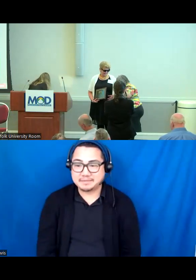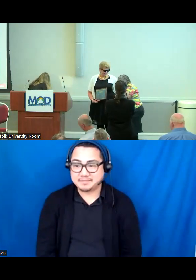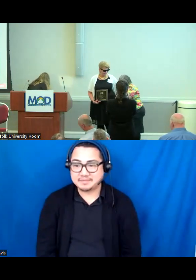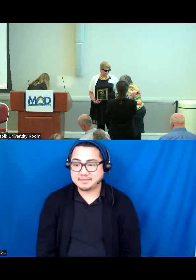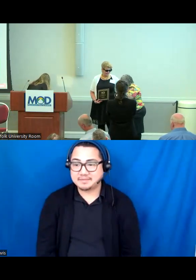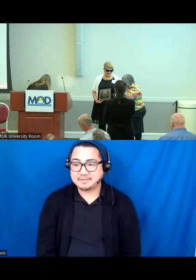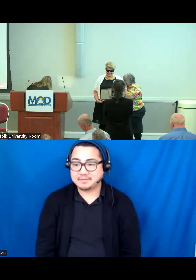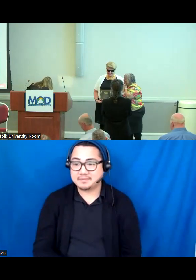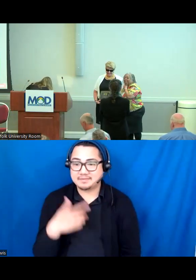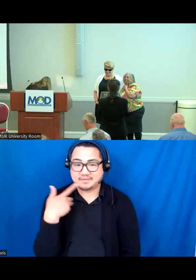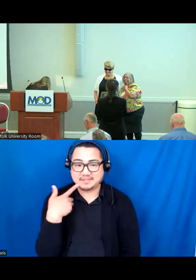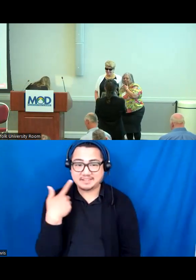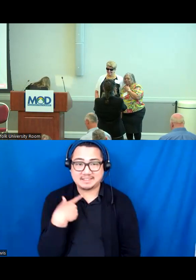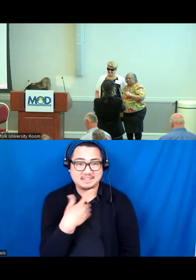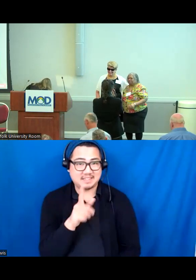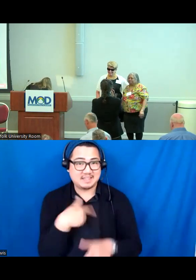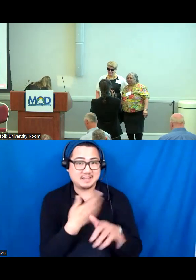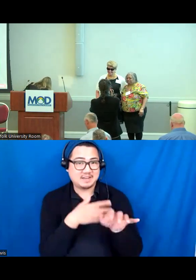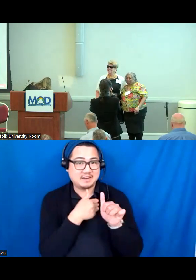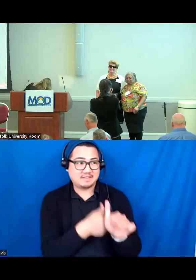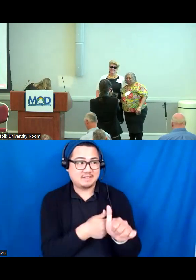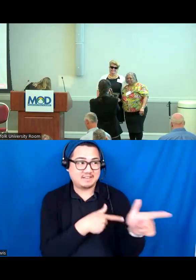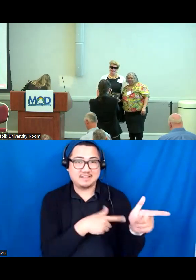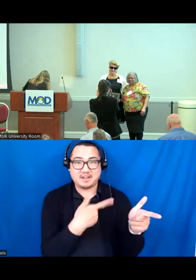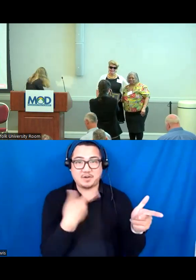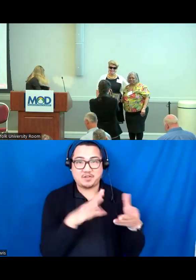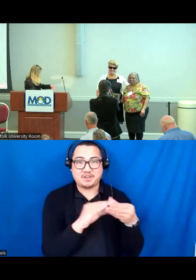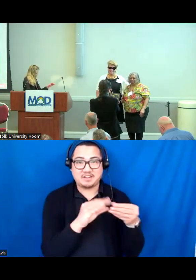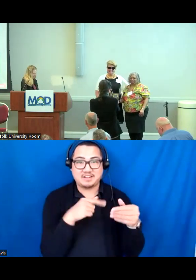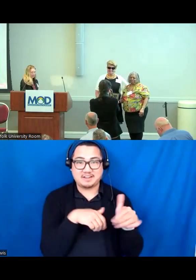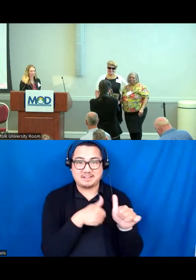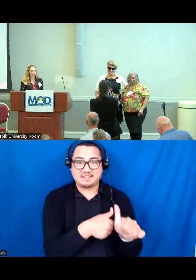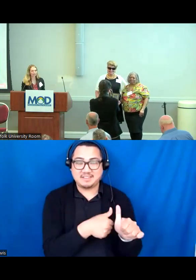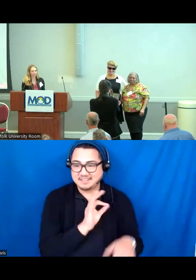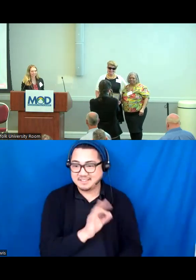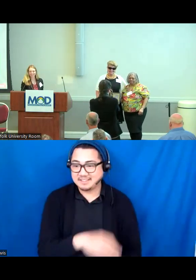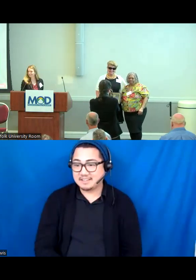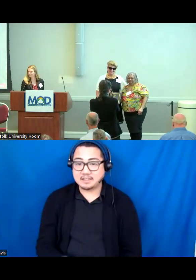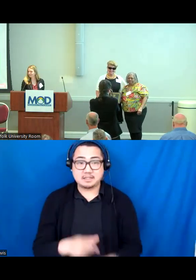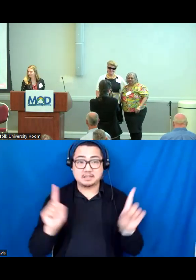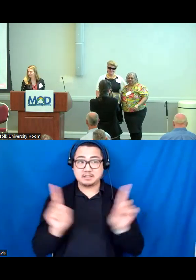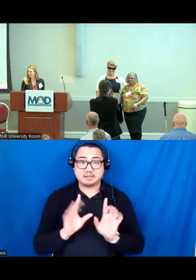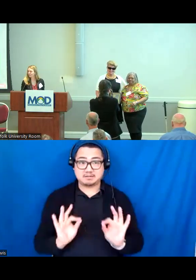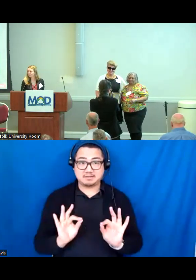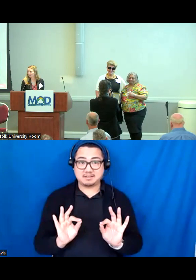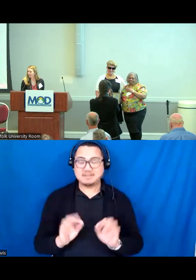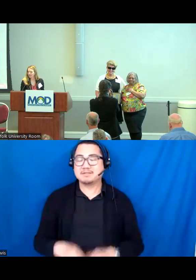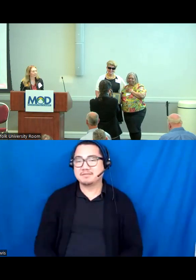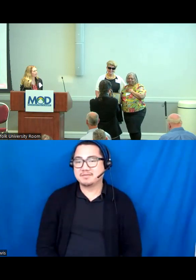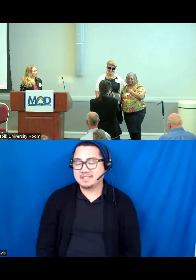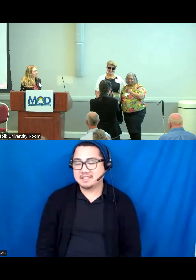Can you follow that, man? All right, I'm right here. Okay, how's that? There we go. Excellent. Is it